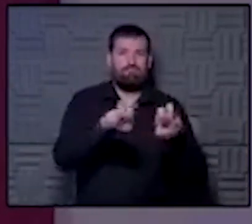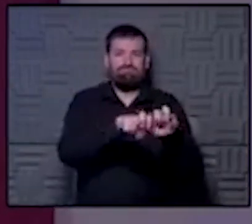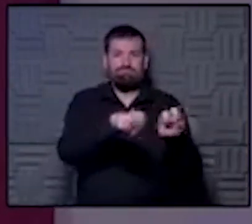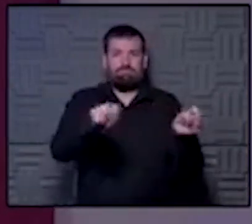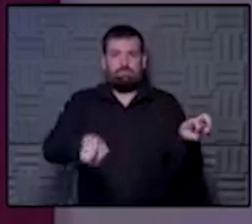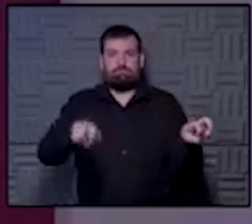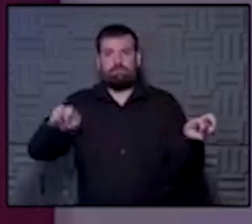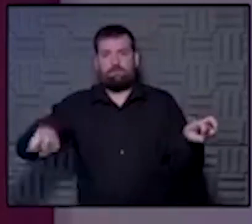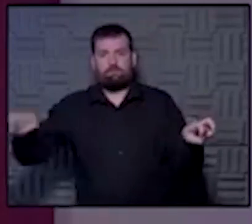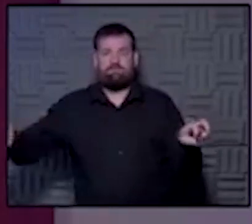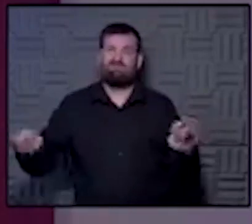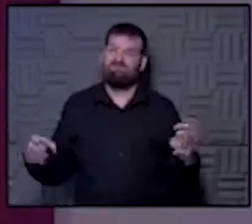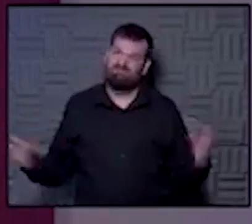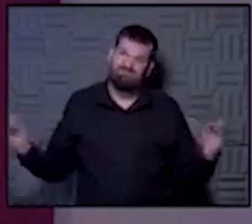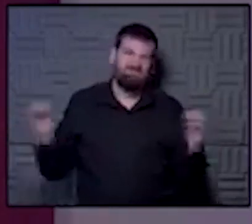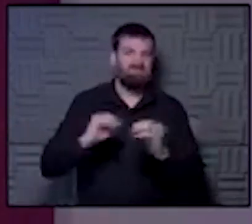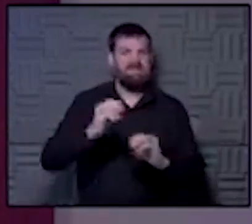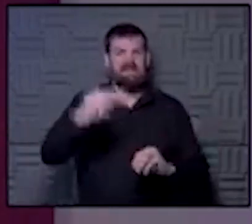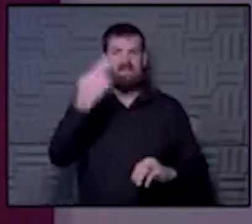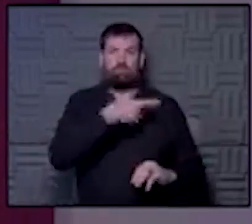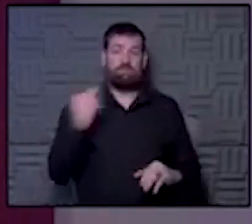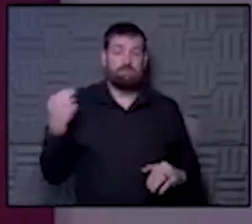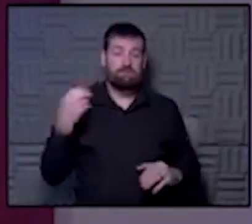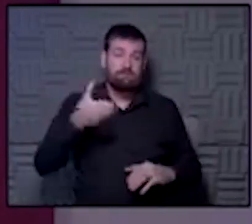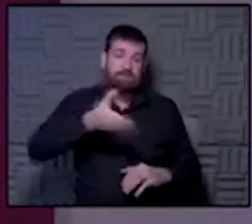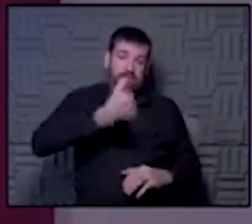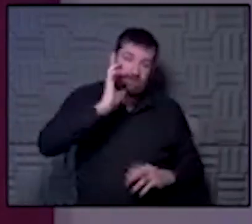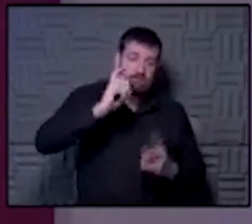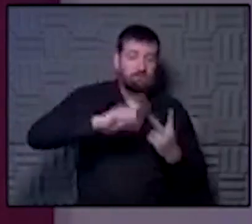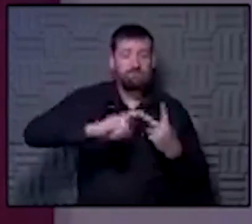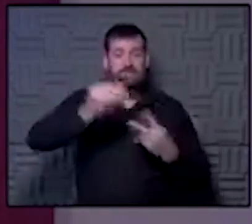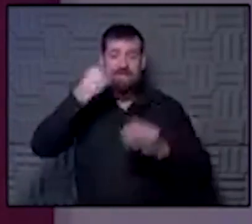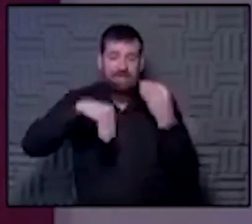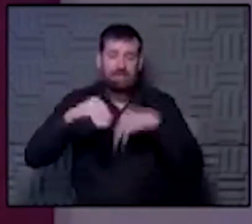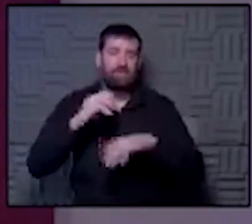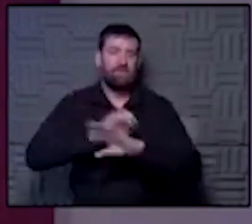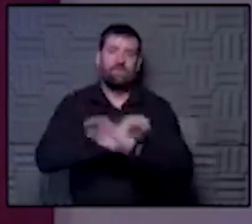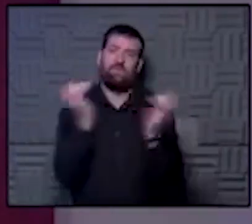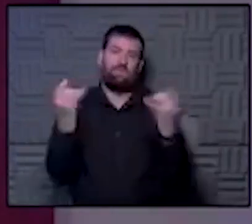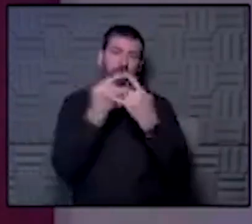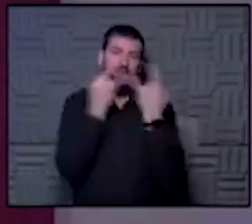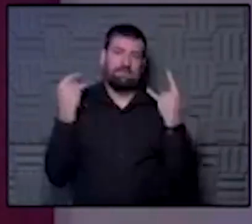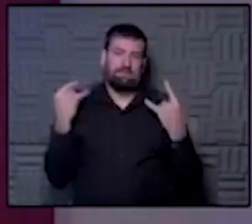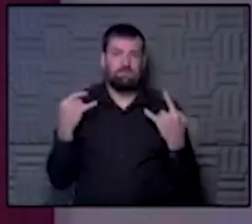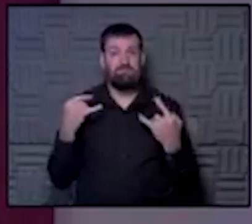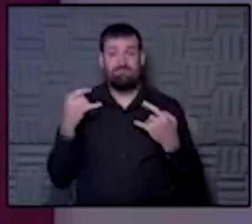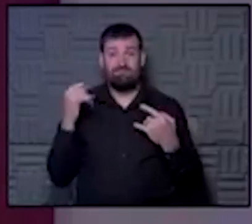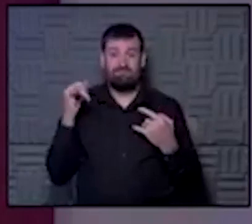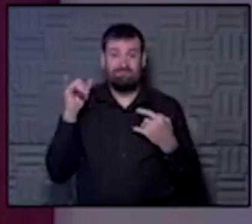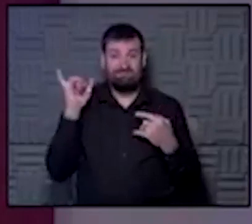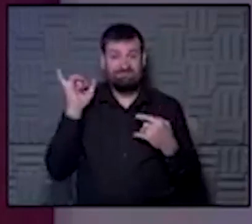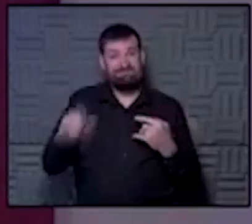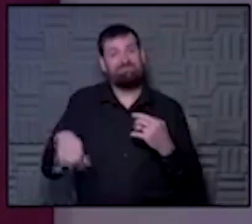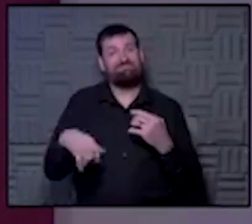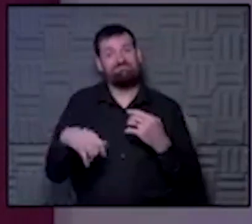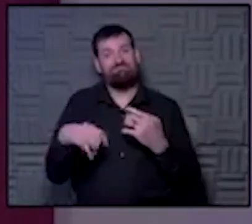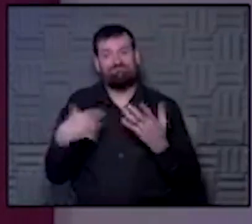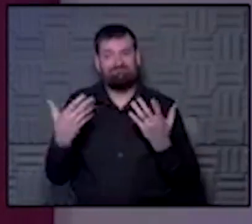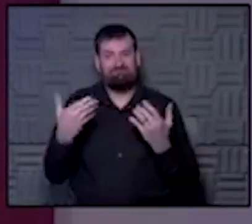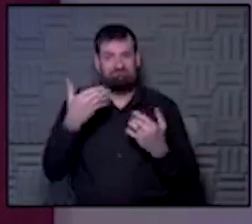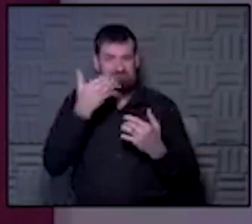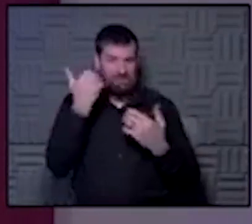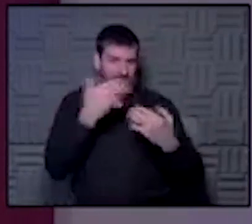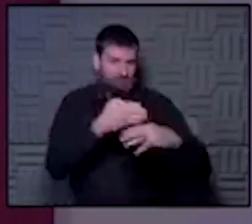I think it poses an extremely high risk because if you're eating or drinking, you obviously don't have your mask on. So that's your, that's your source That's your control. vulnerable point, That's yeah. your